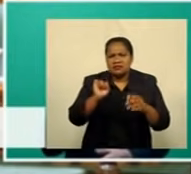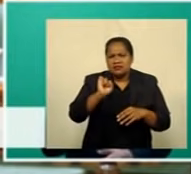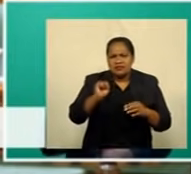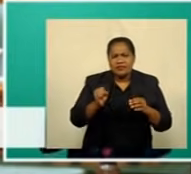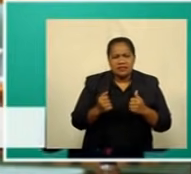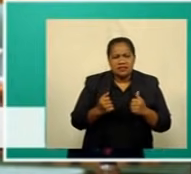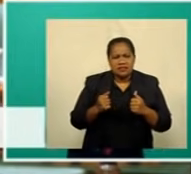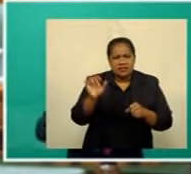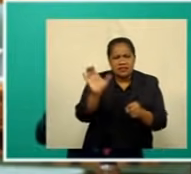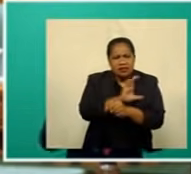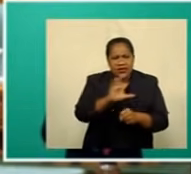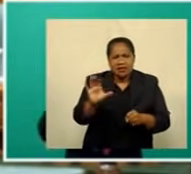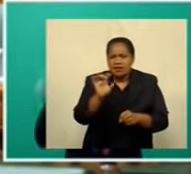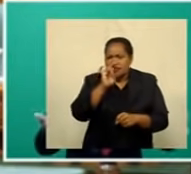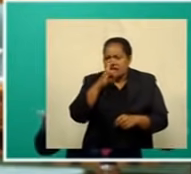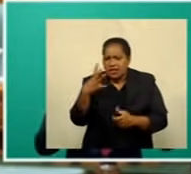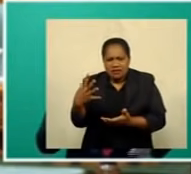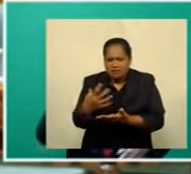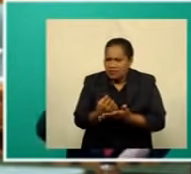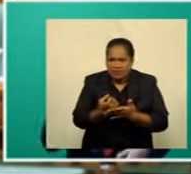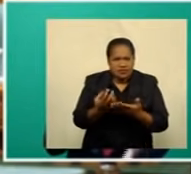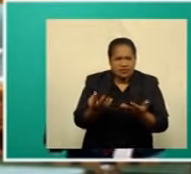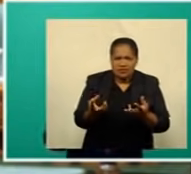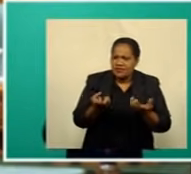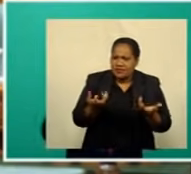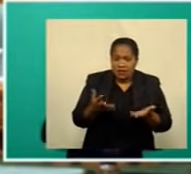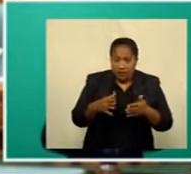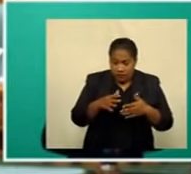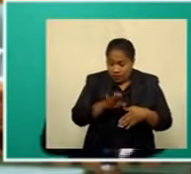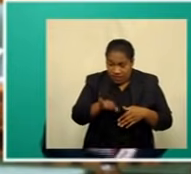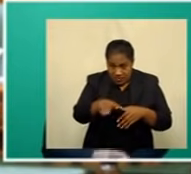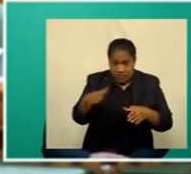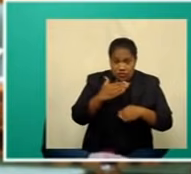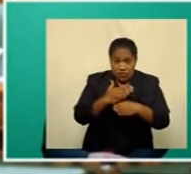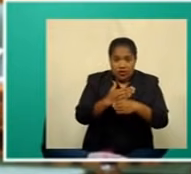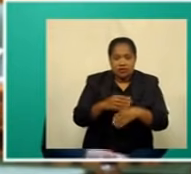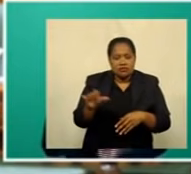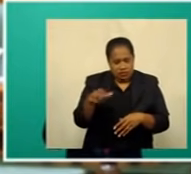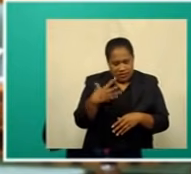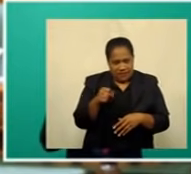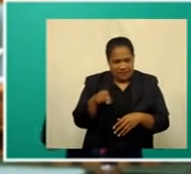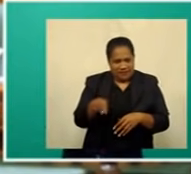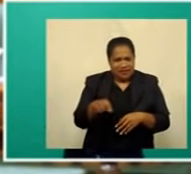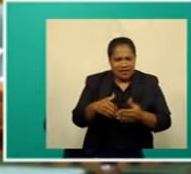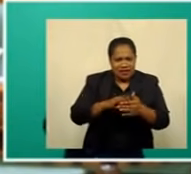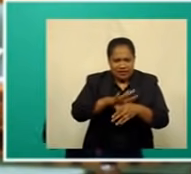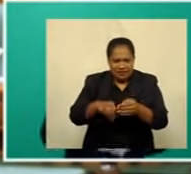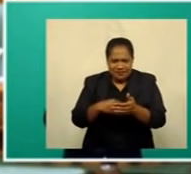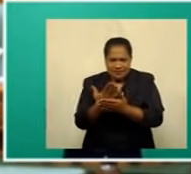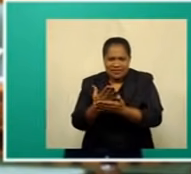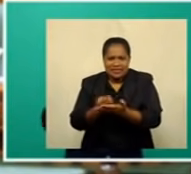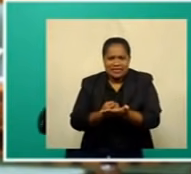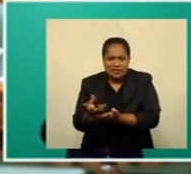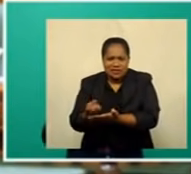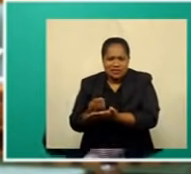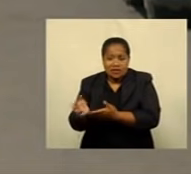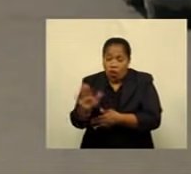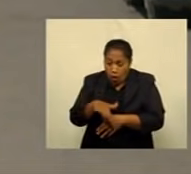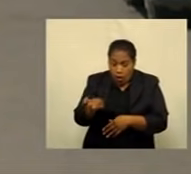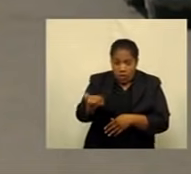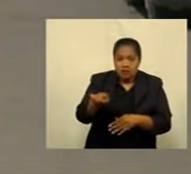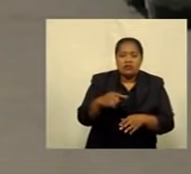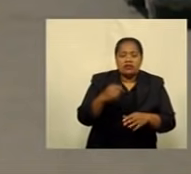for them to now operate, they have to incur these daily expenses. All of that will be taken care of by government for the next whole